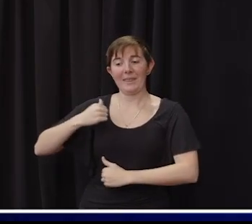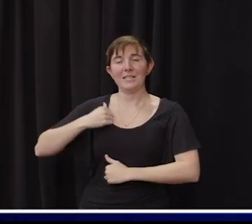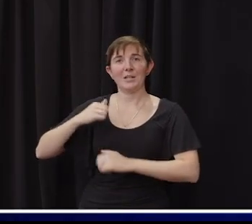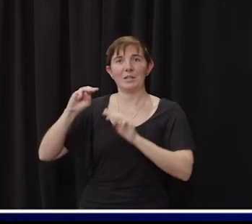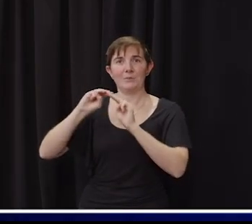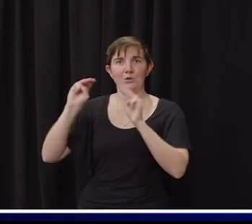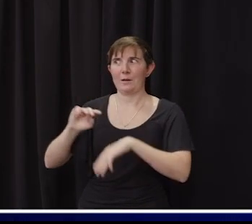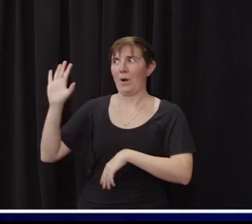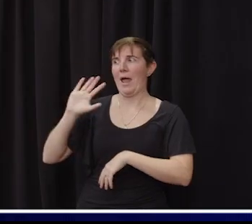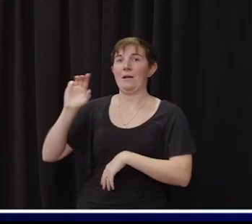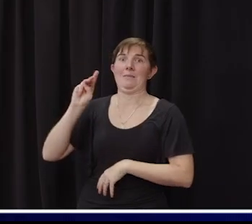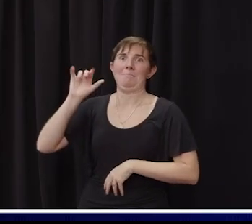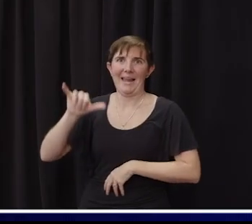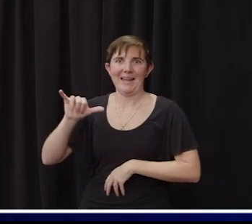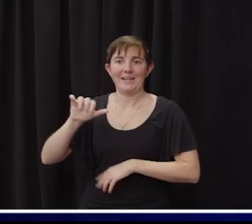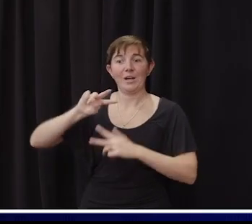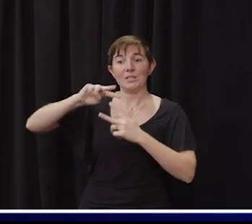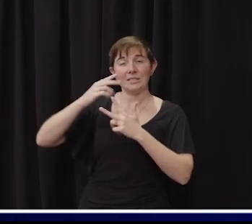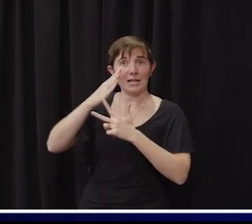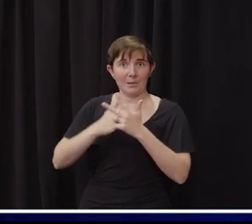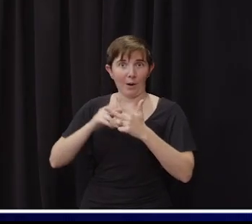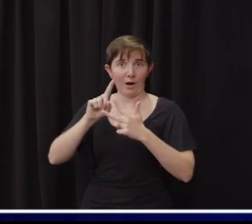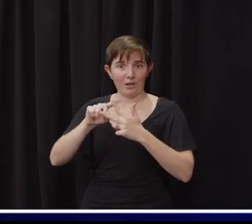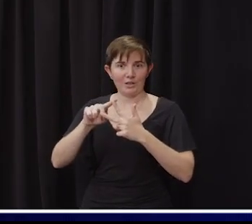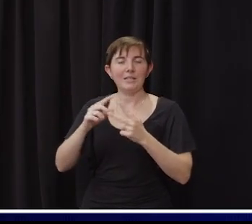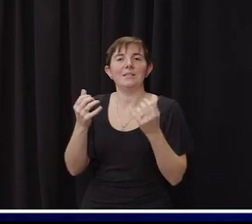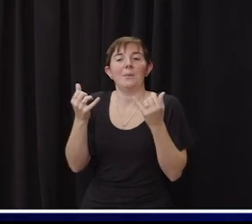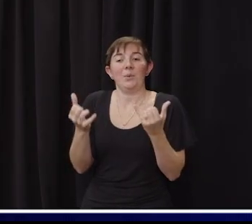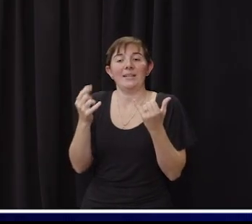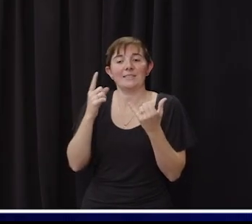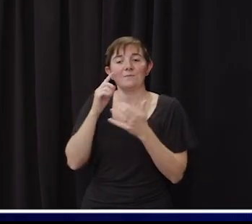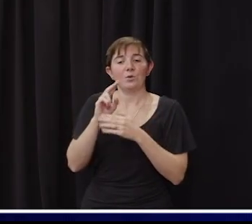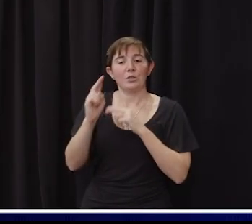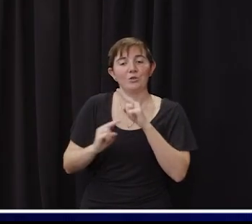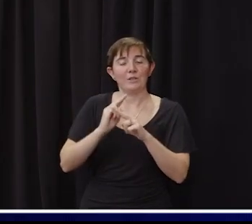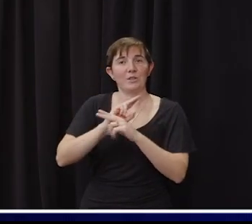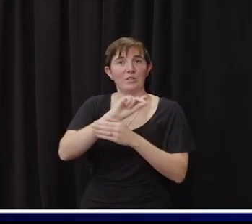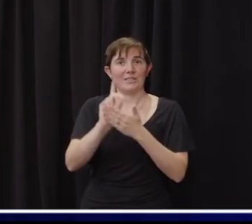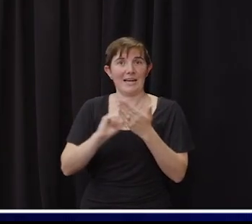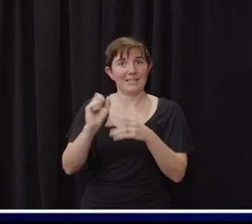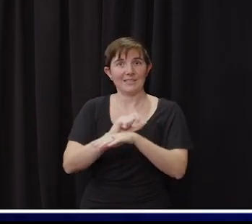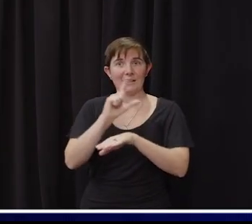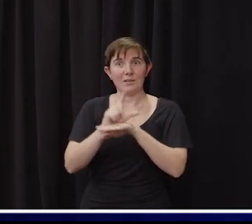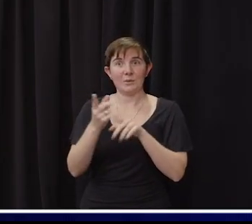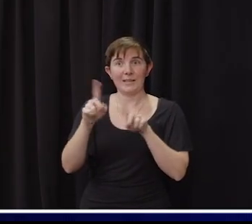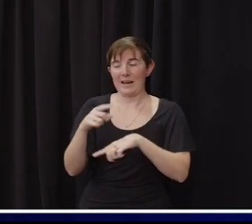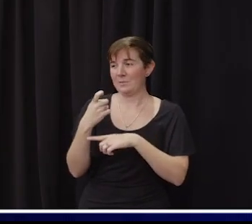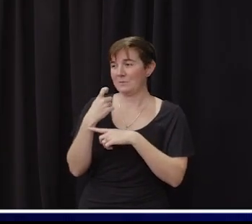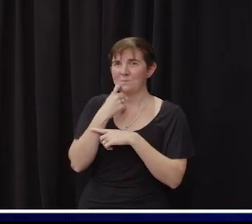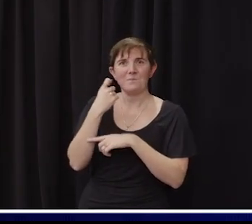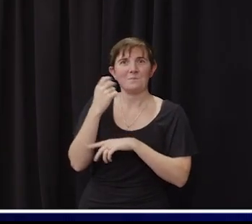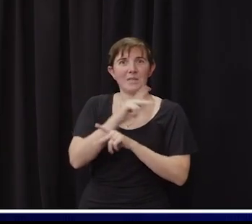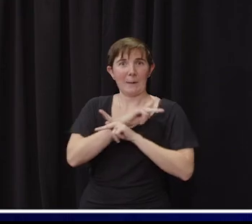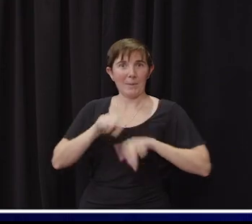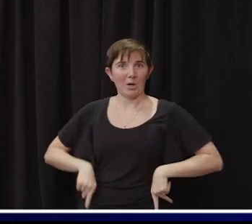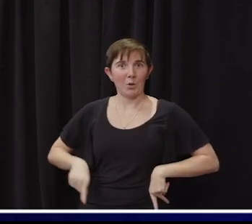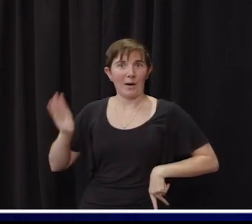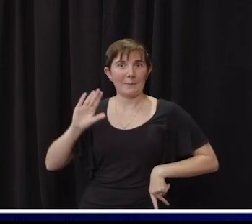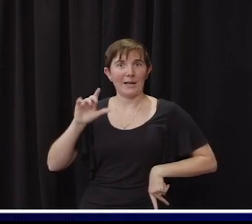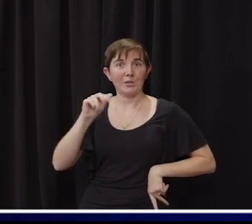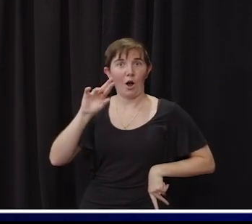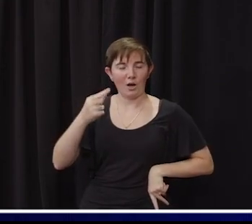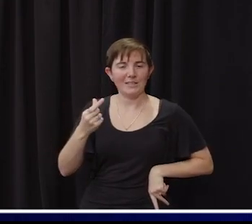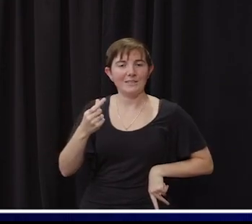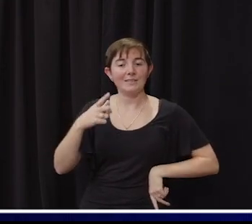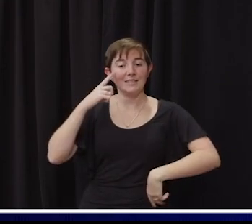in May. Our second part, the present of universal design in St. Louis, happened at Paraquad in August.